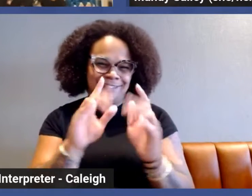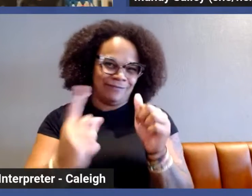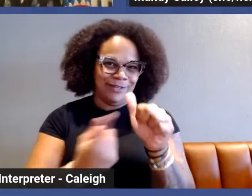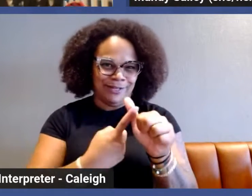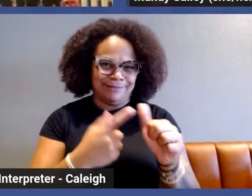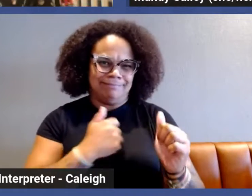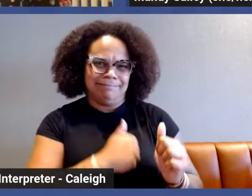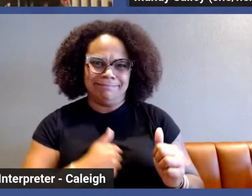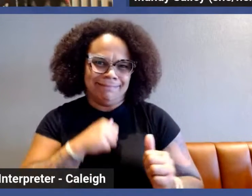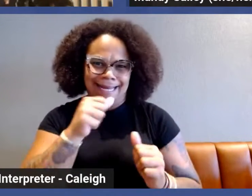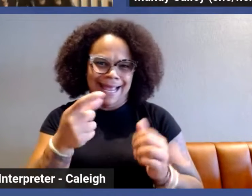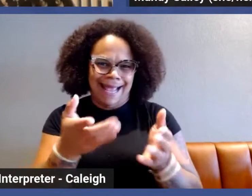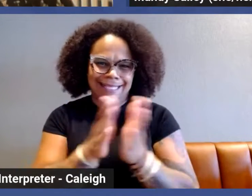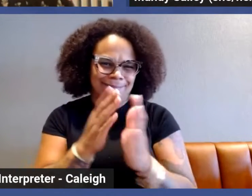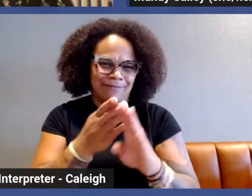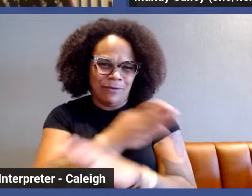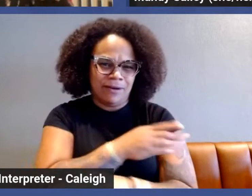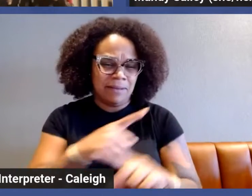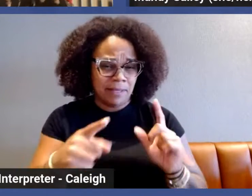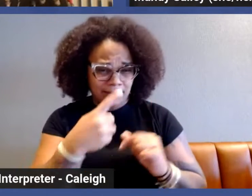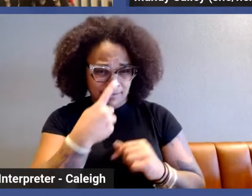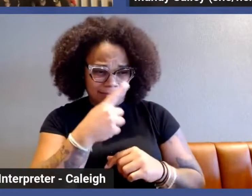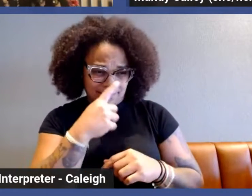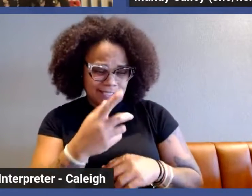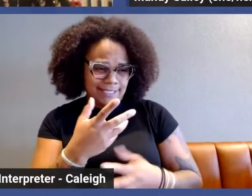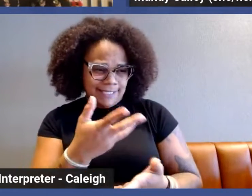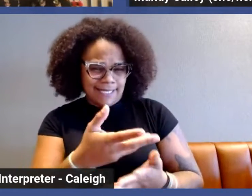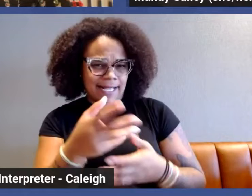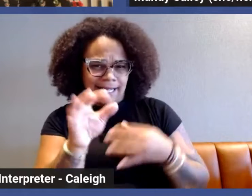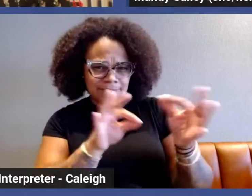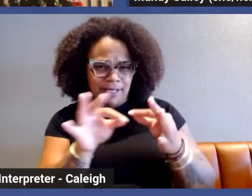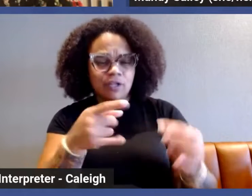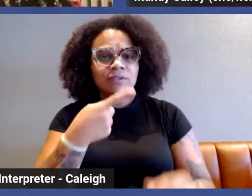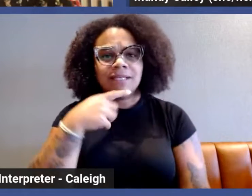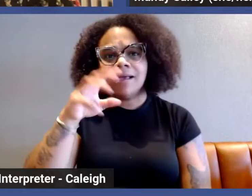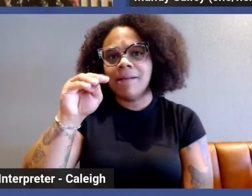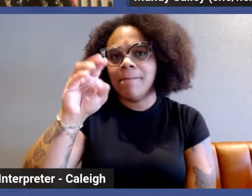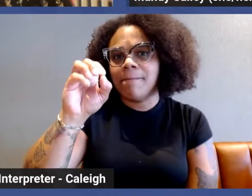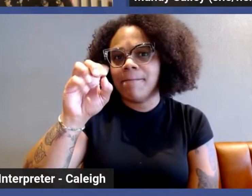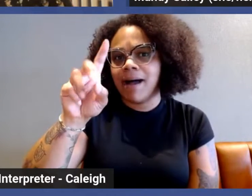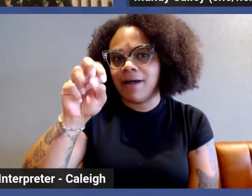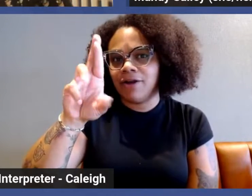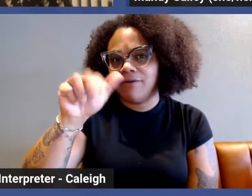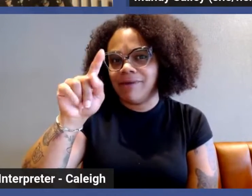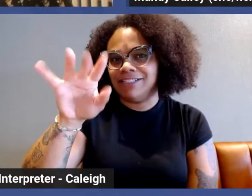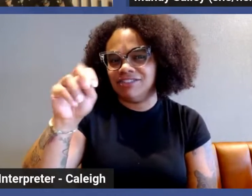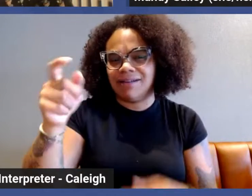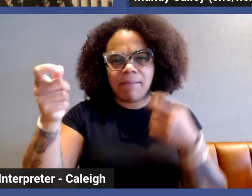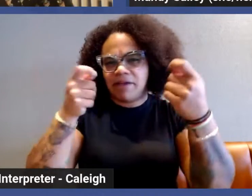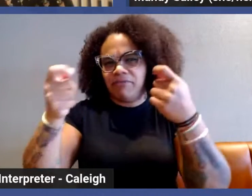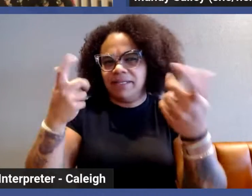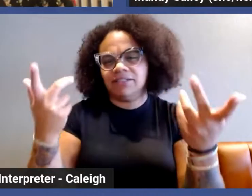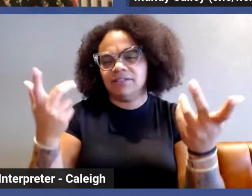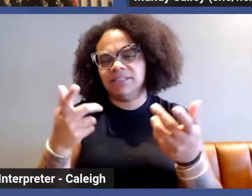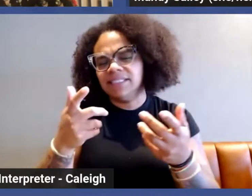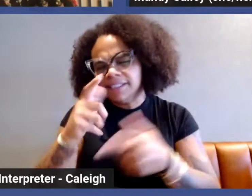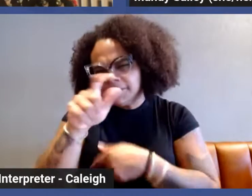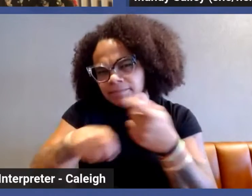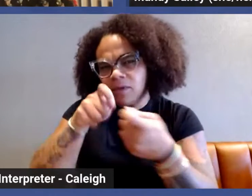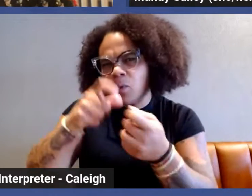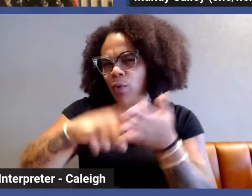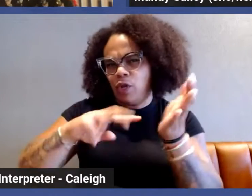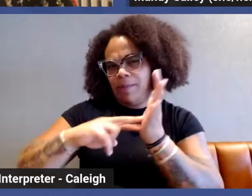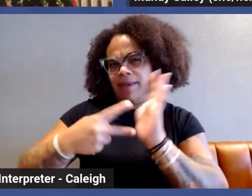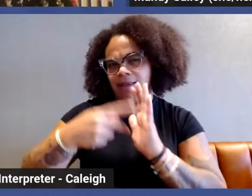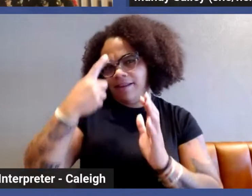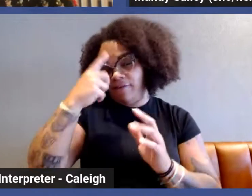but can you tell us, when you say moderation or content moderation, what do we actually mean by that for folks